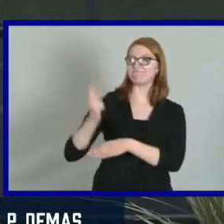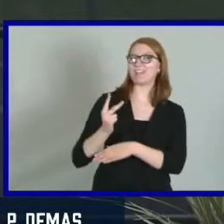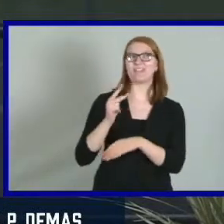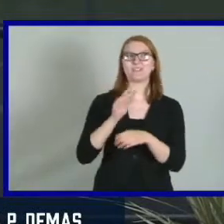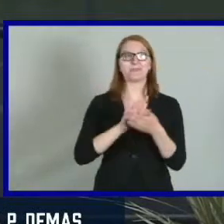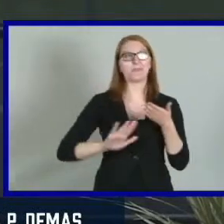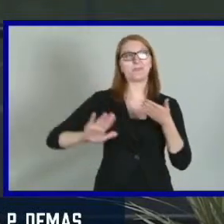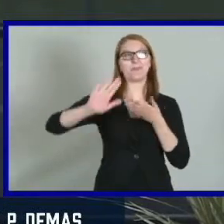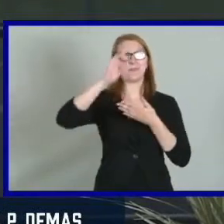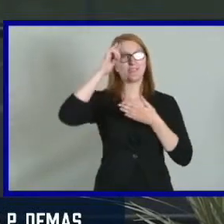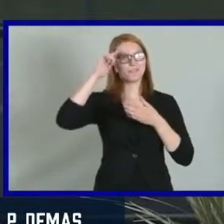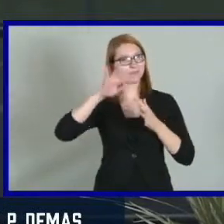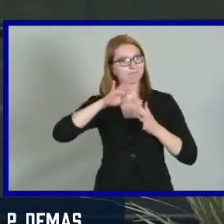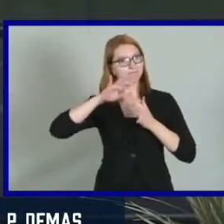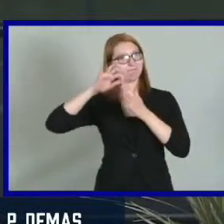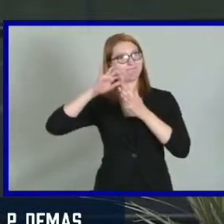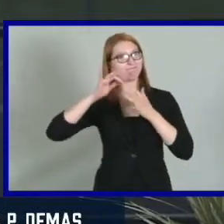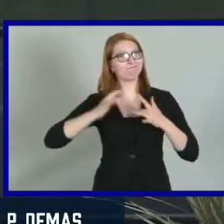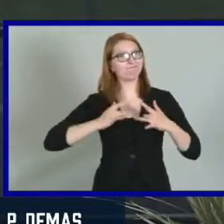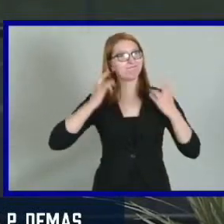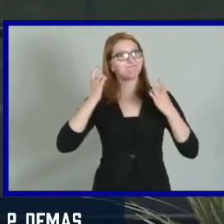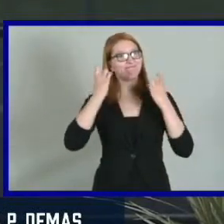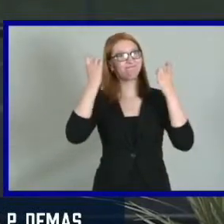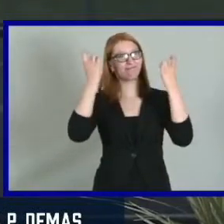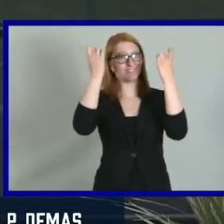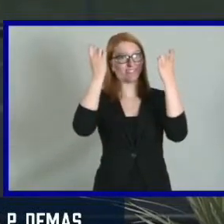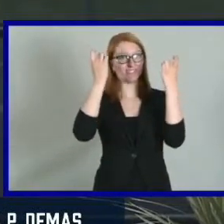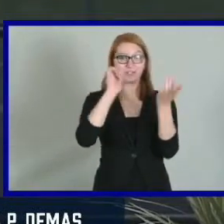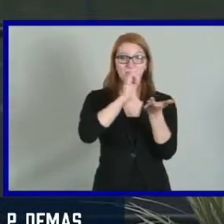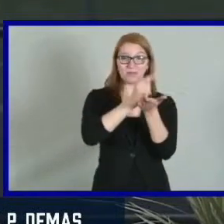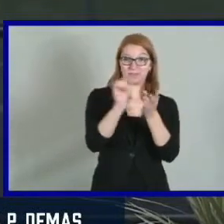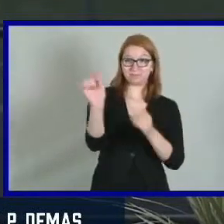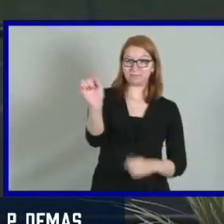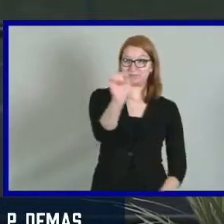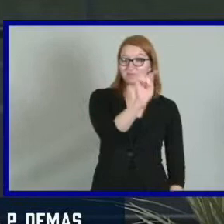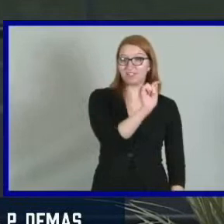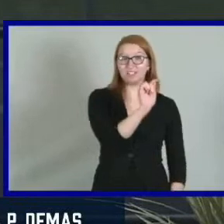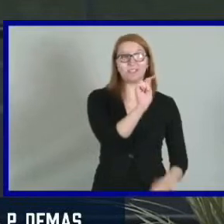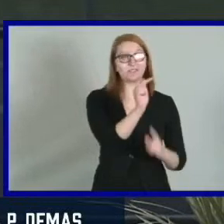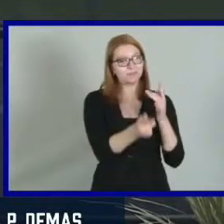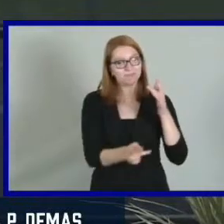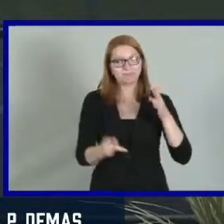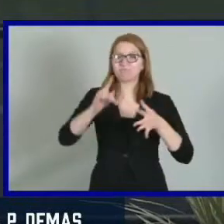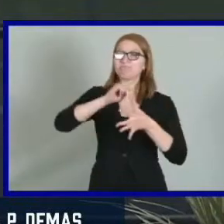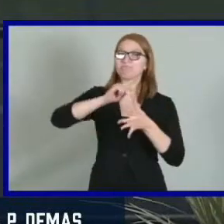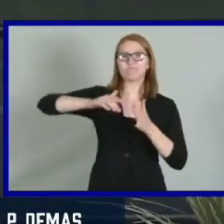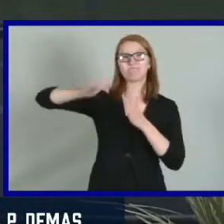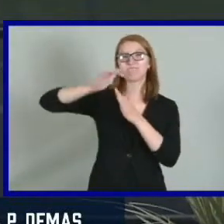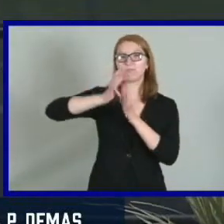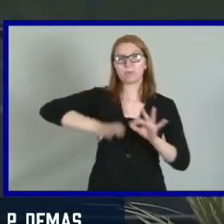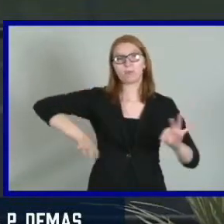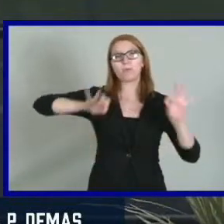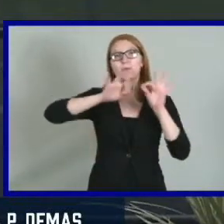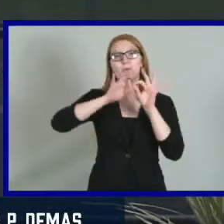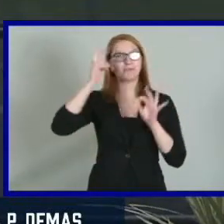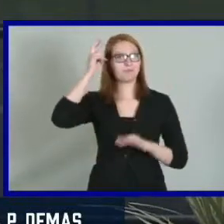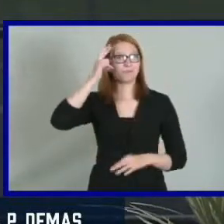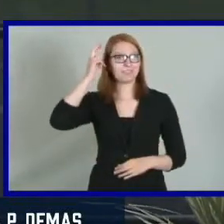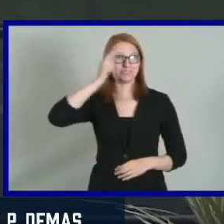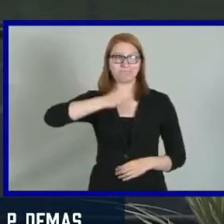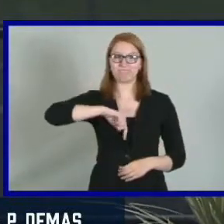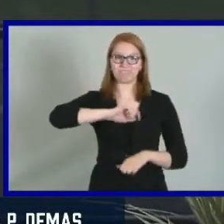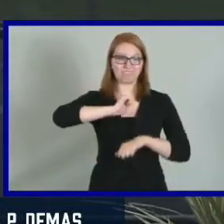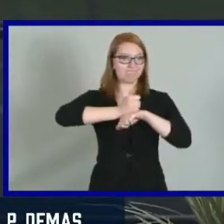campus for this special occasion. Graduates, you are the primary reason why this university